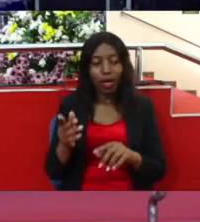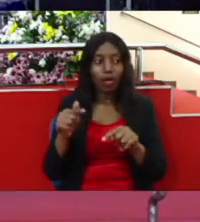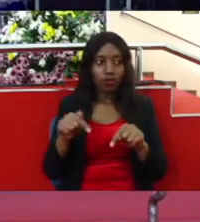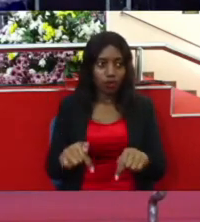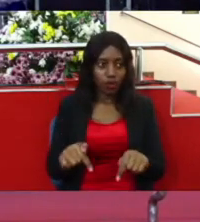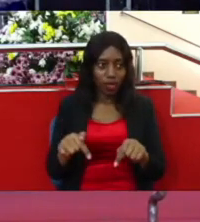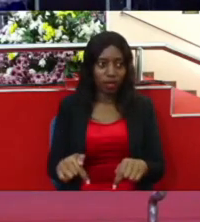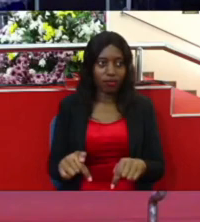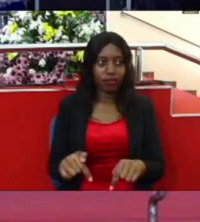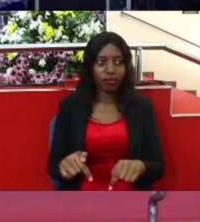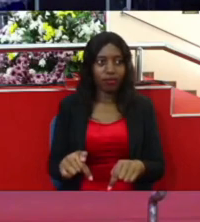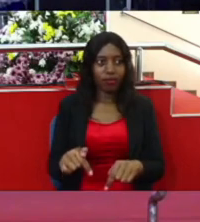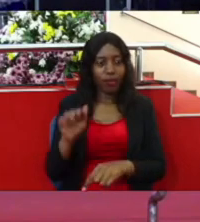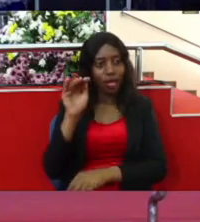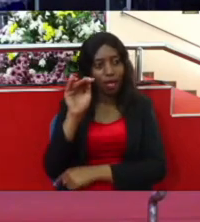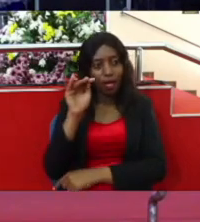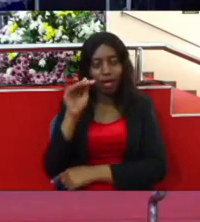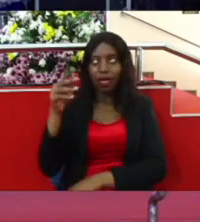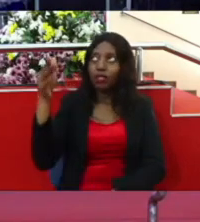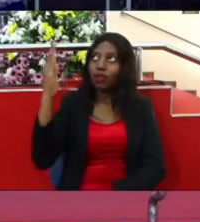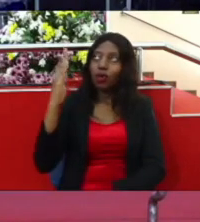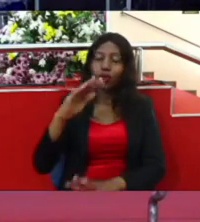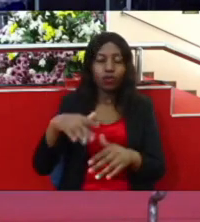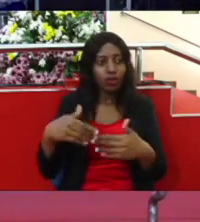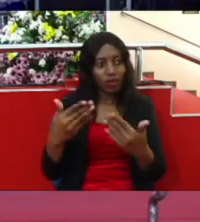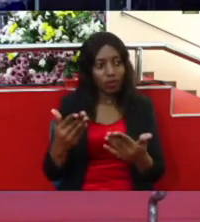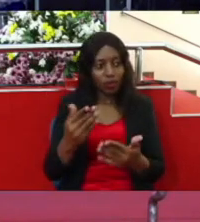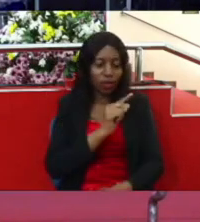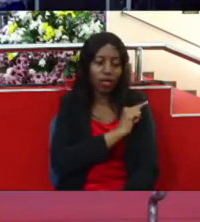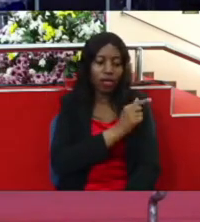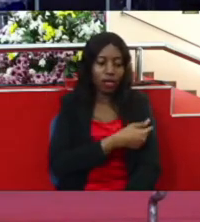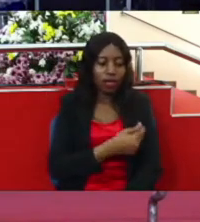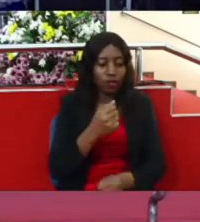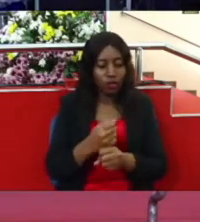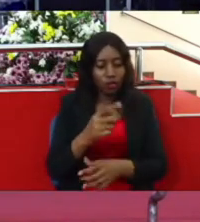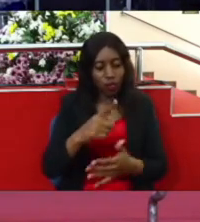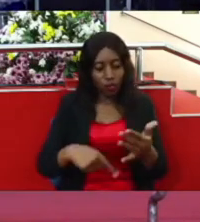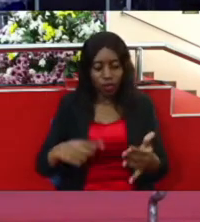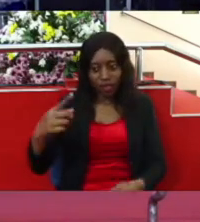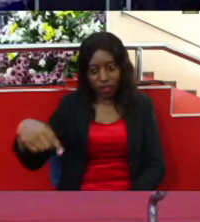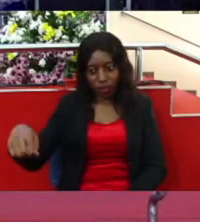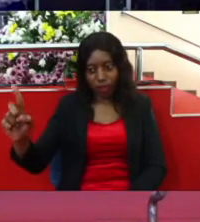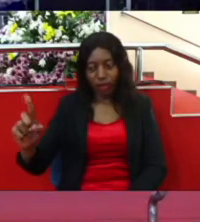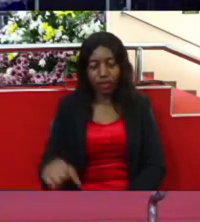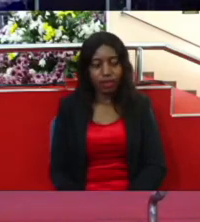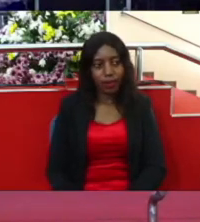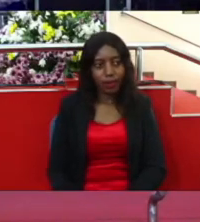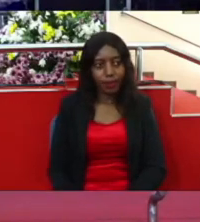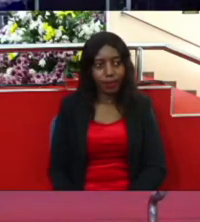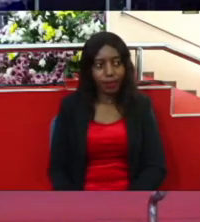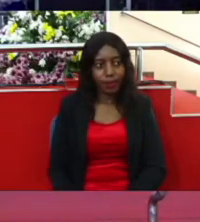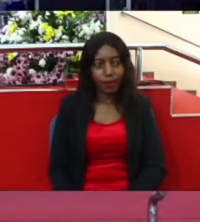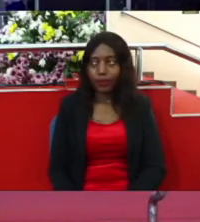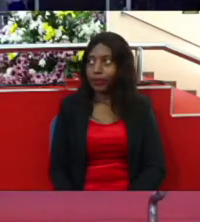God to give us the enablement to do what is right. Muende Mungu muombe akuwezeshe ufanye lililo haki. And as I